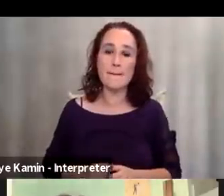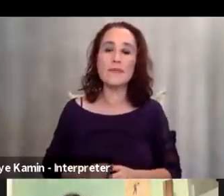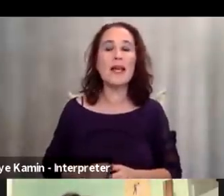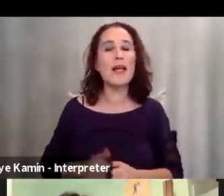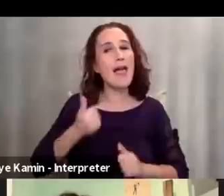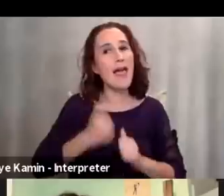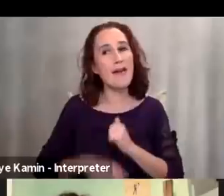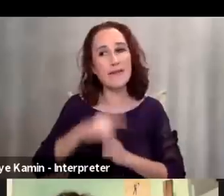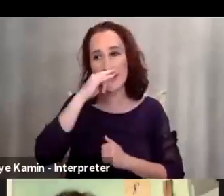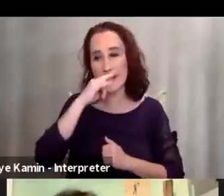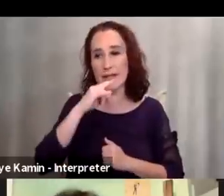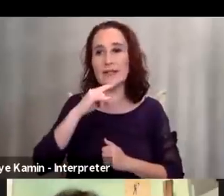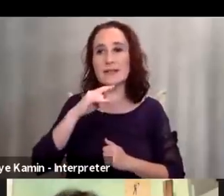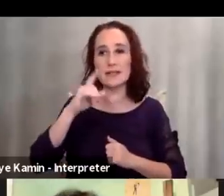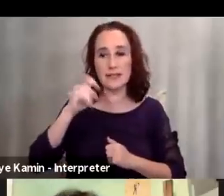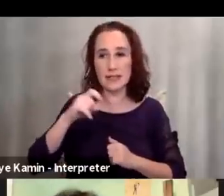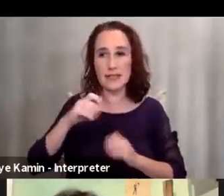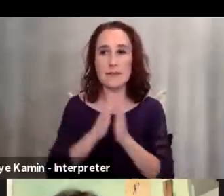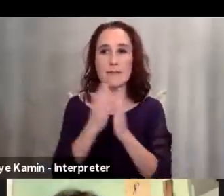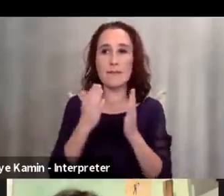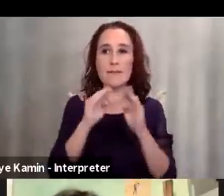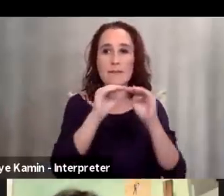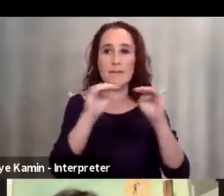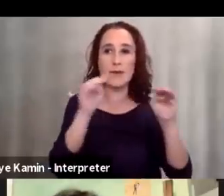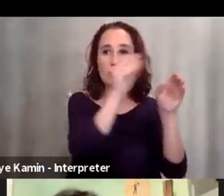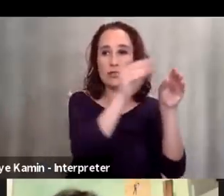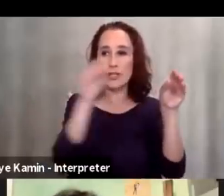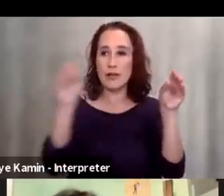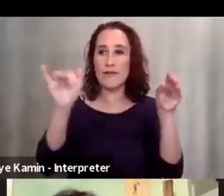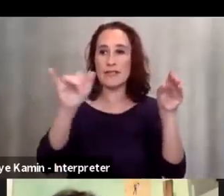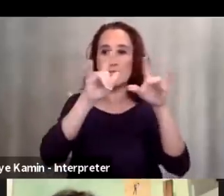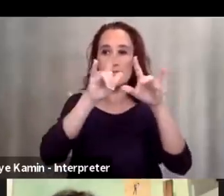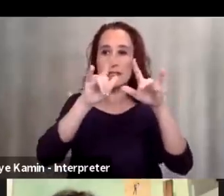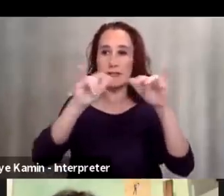every kid needs a diverse bookshelf. And I guess